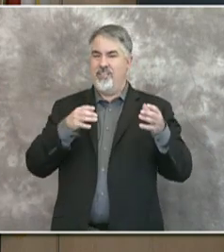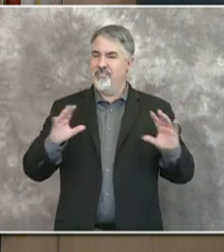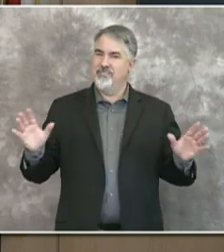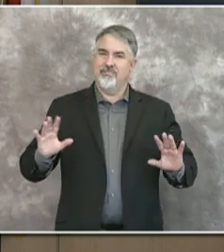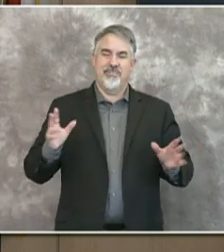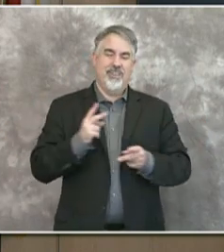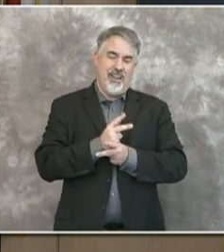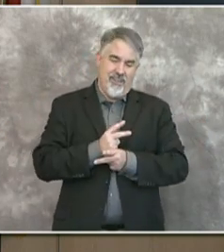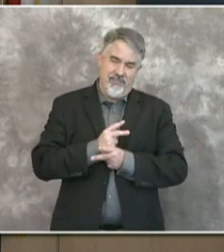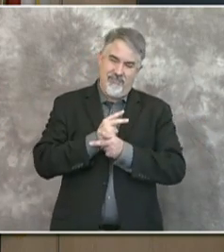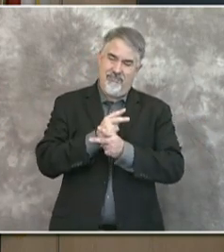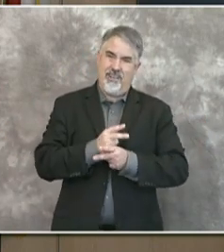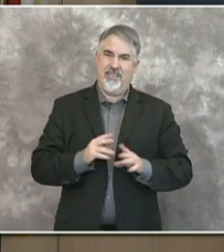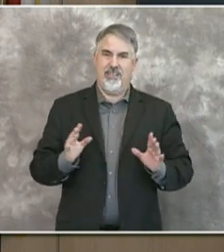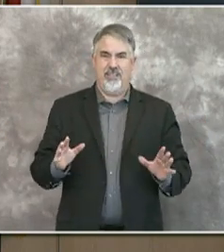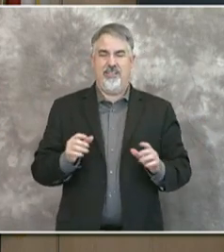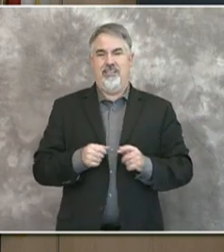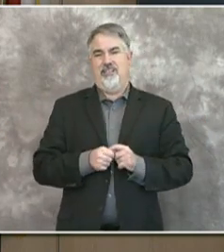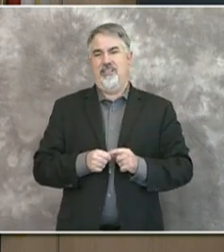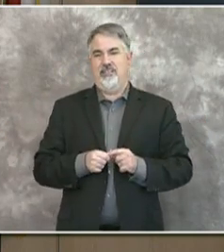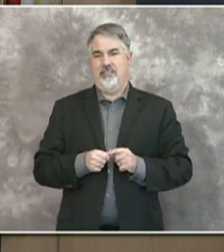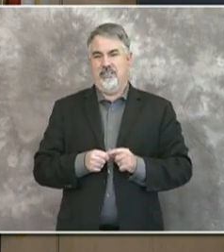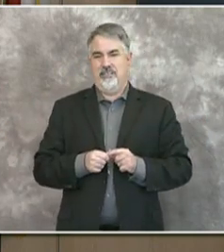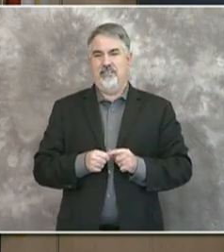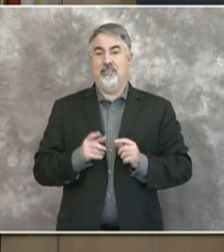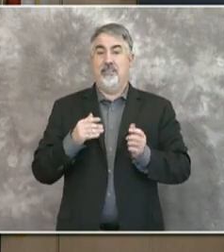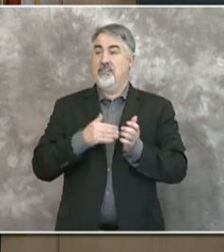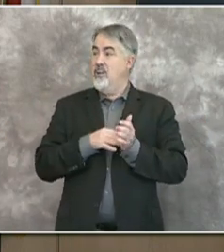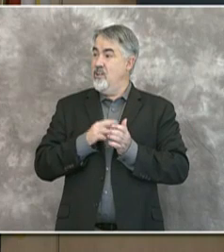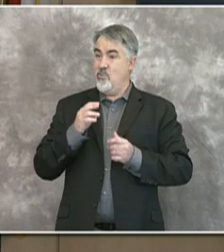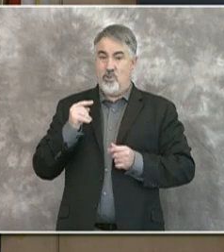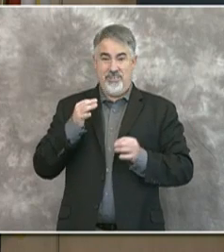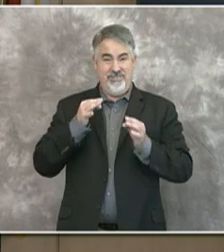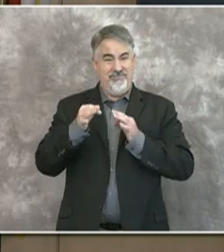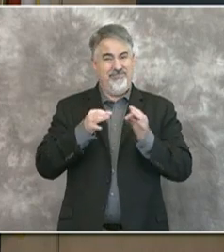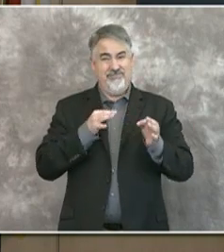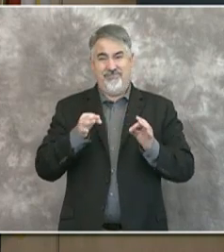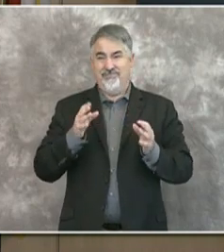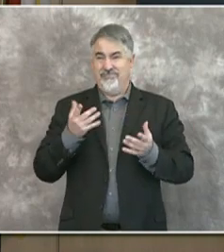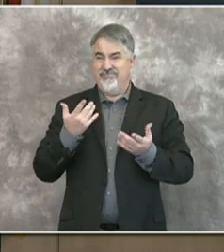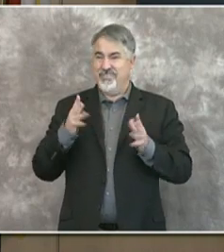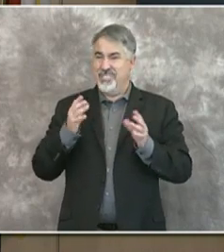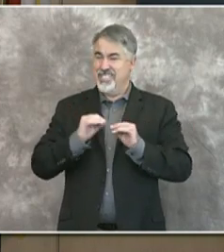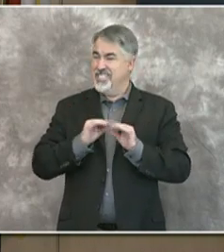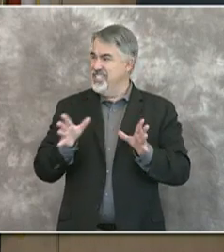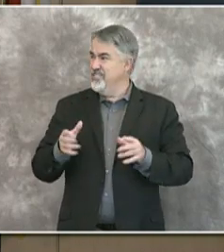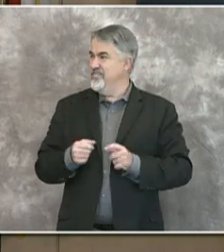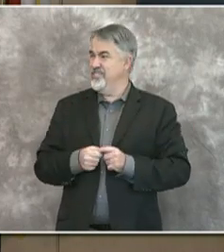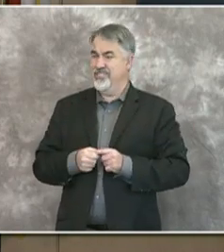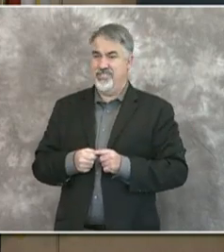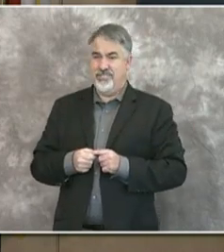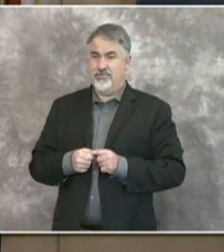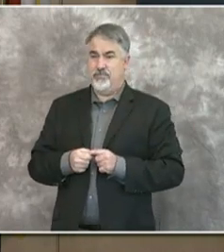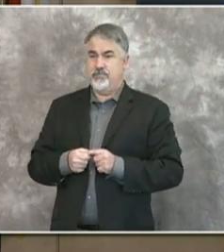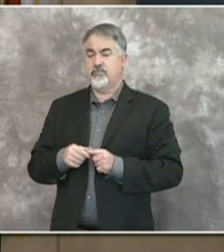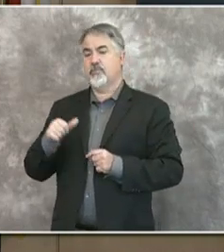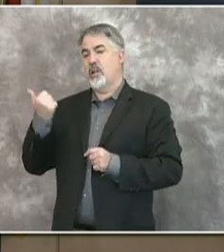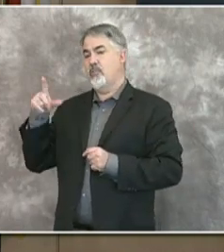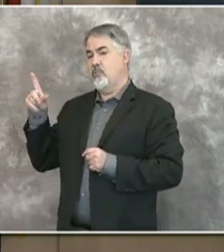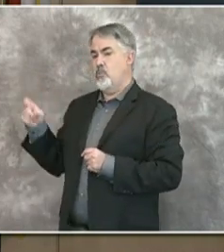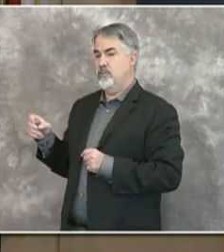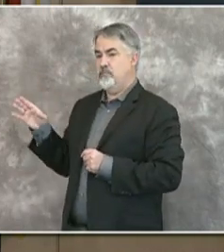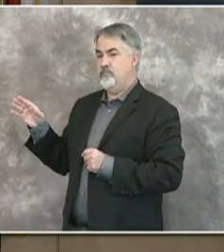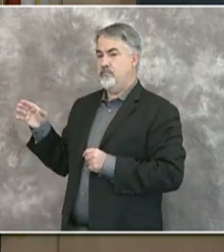to Dr. Wooten's health officer order, because it can have consequences. Dr. McDonald, can I keep you there for the next question from Hunter Sowards